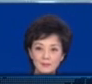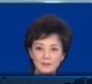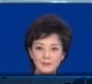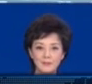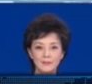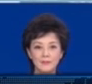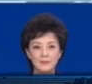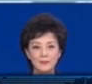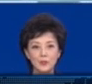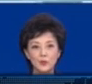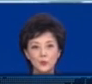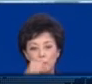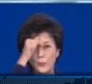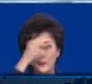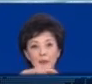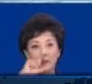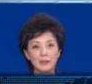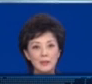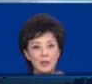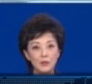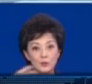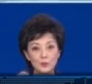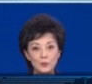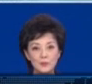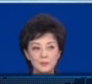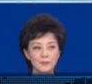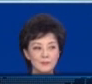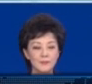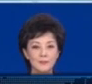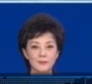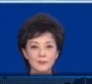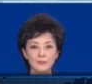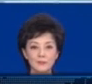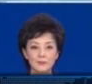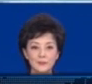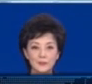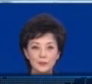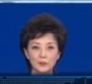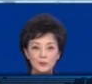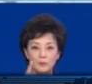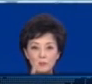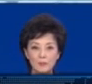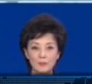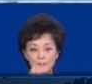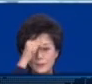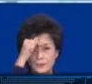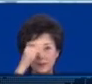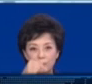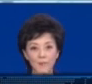diagnosis and treatment guidelines which emphasize the importance of